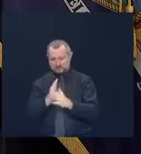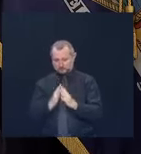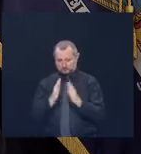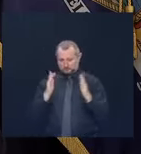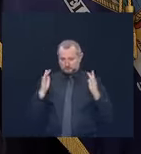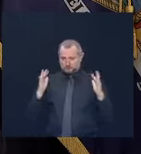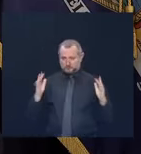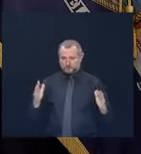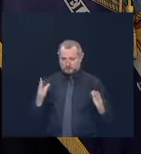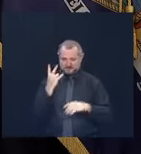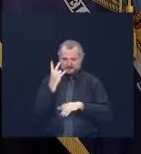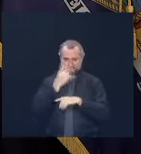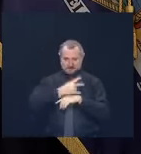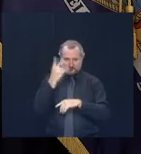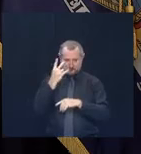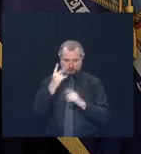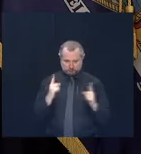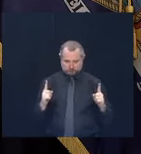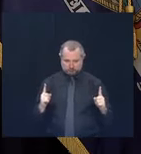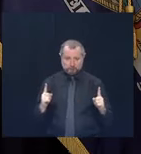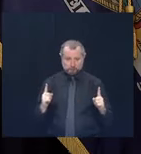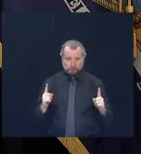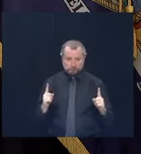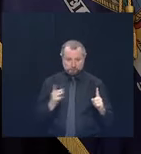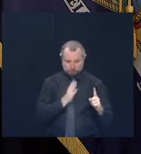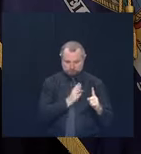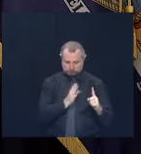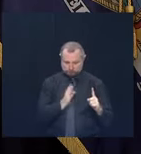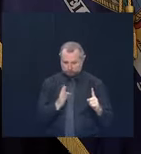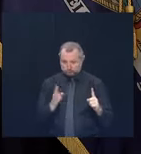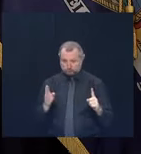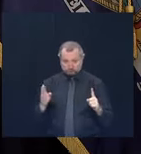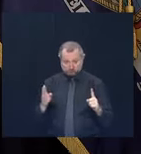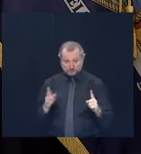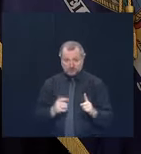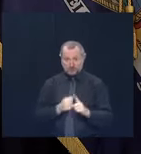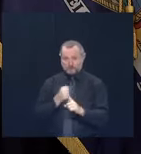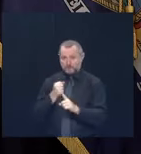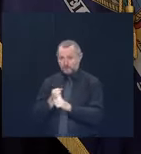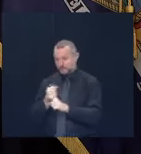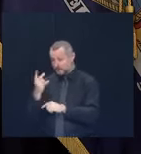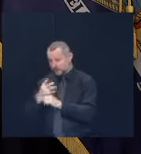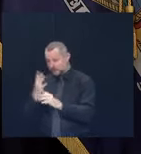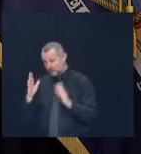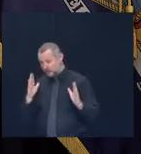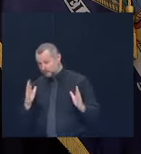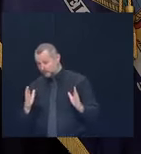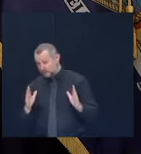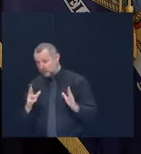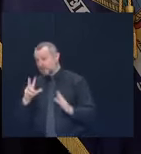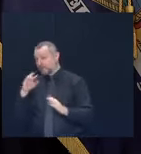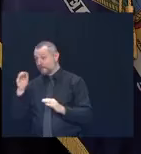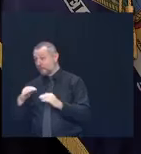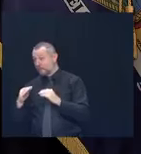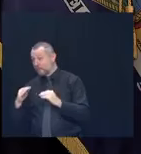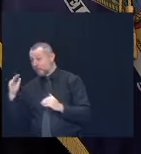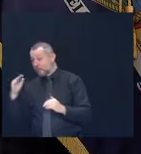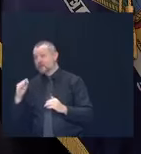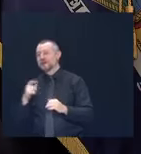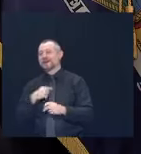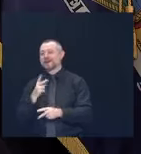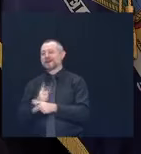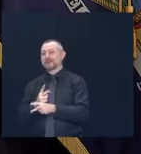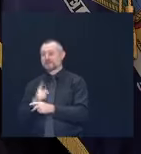7-day average, and then once you hit that 7-day average, the number stays constant for 10